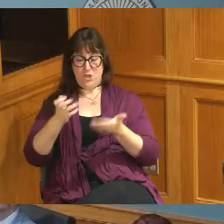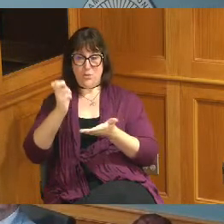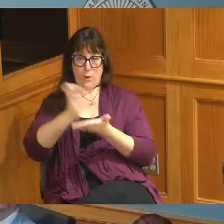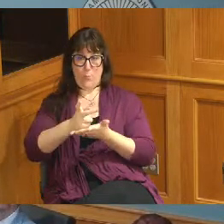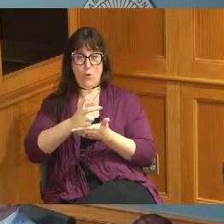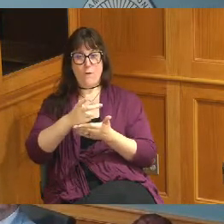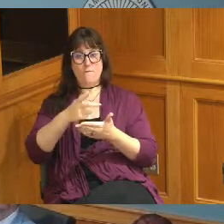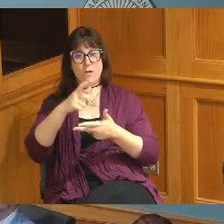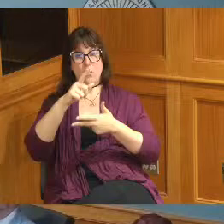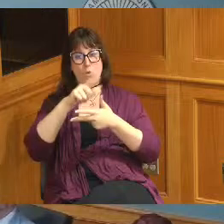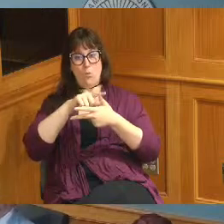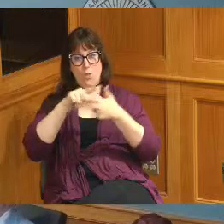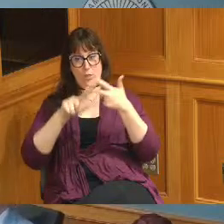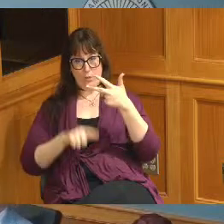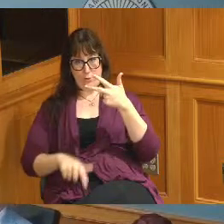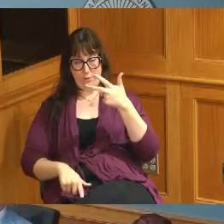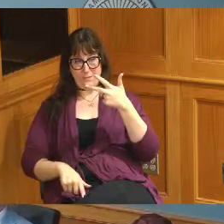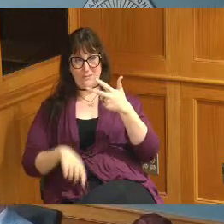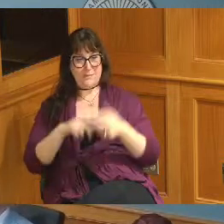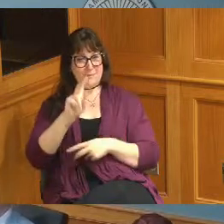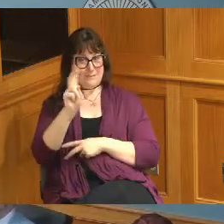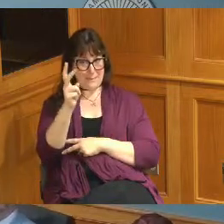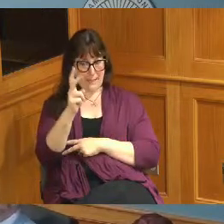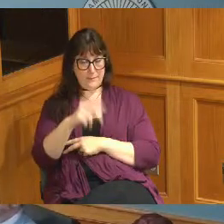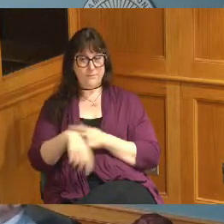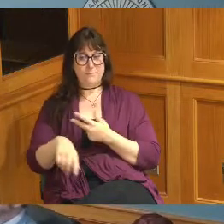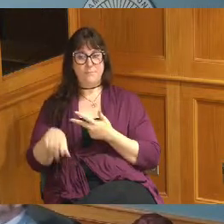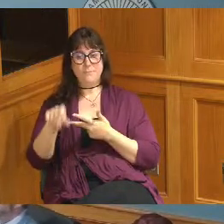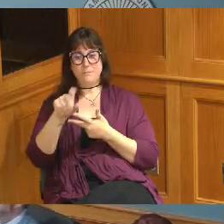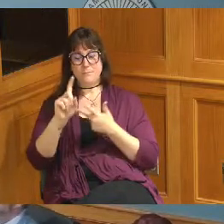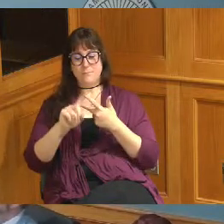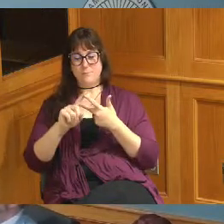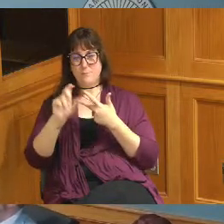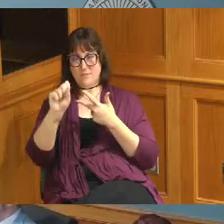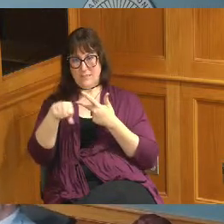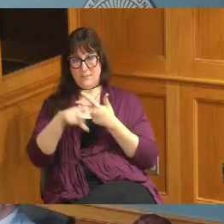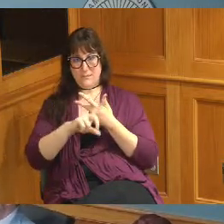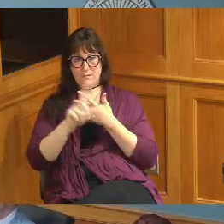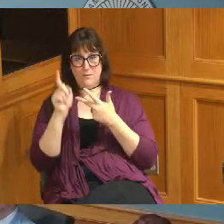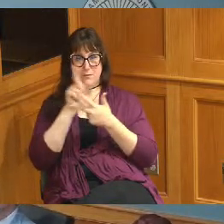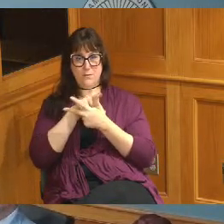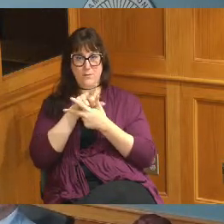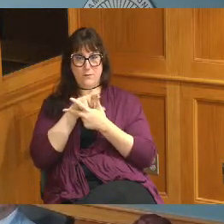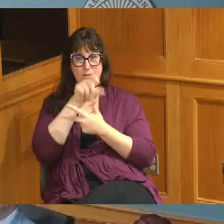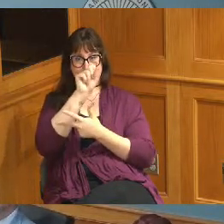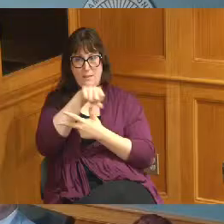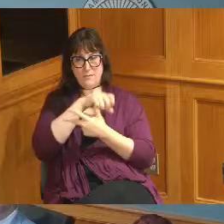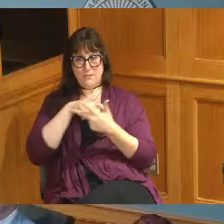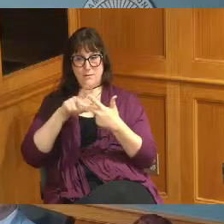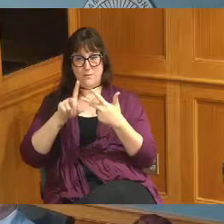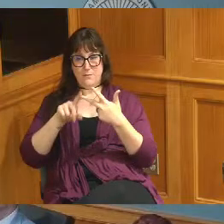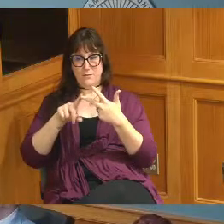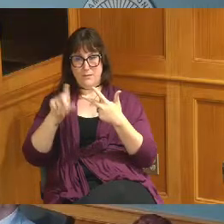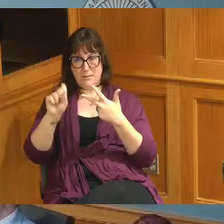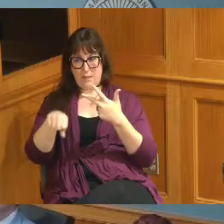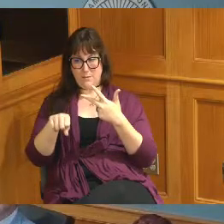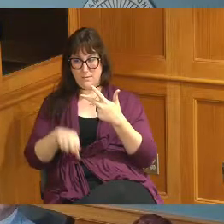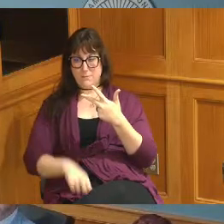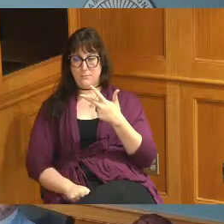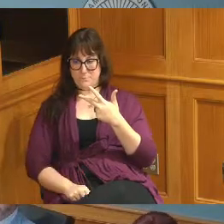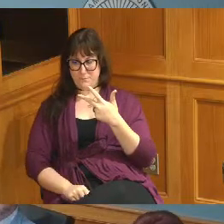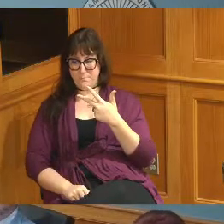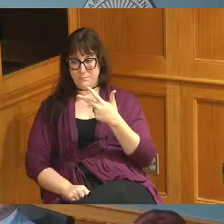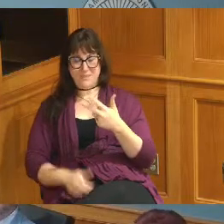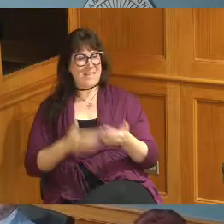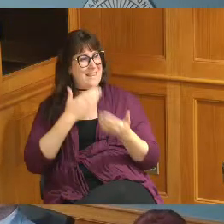agenda items 1 through 3. Second. Commissioner Dreehouse? Yes? Commissioner Summer Dumas? Yes. Commissioner Reese? Thank